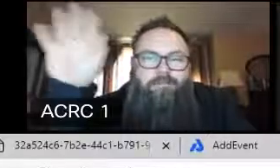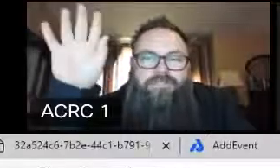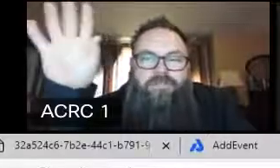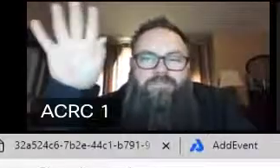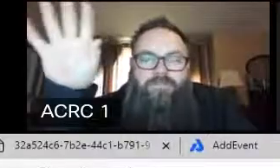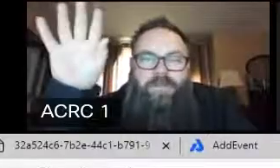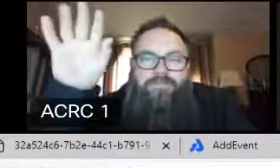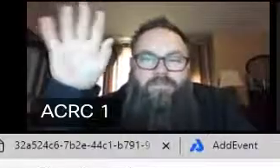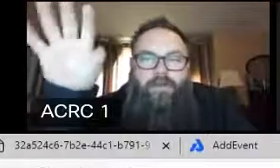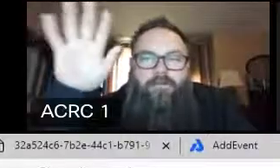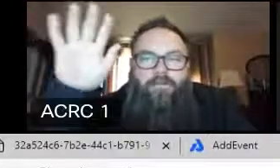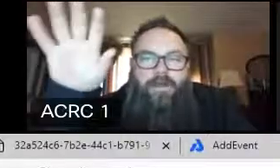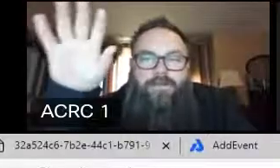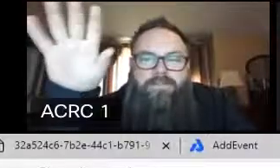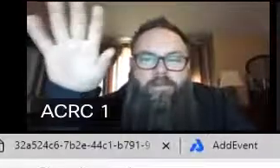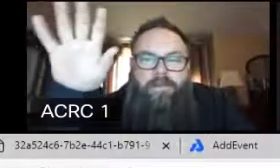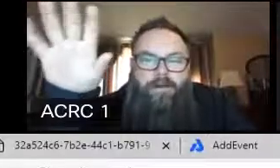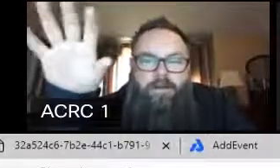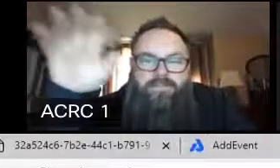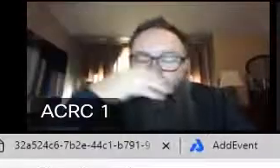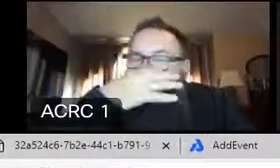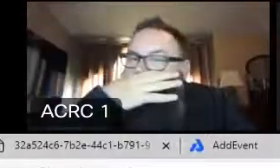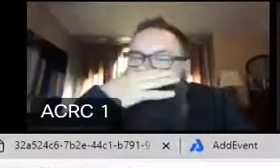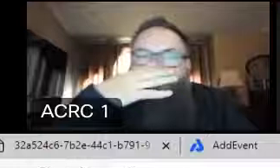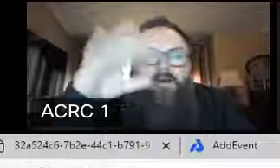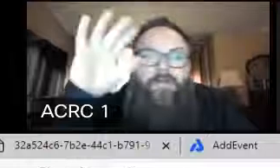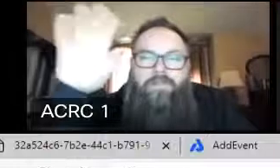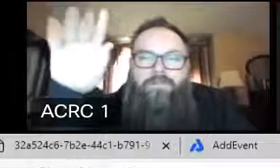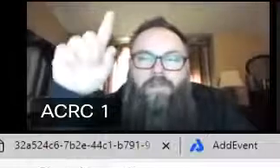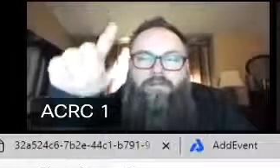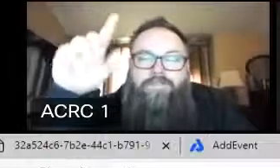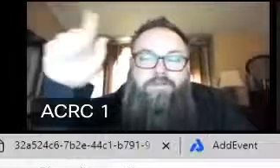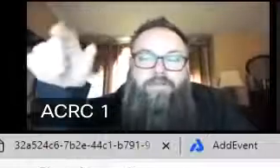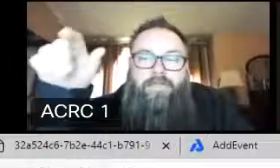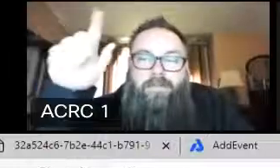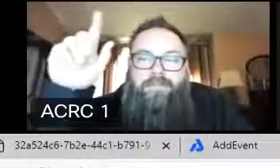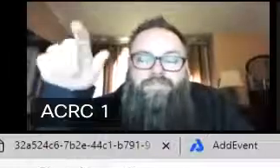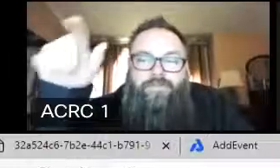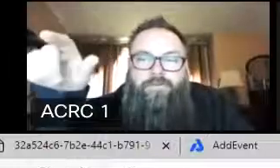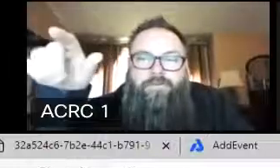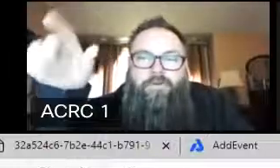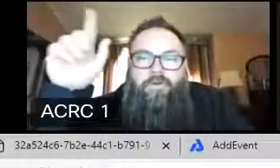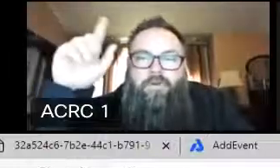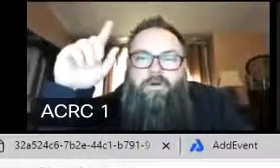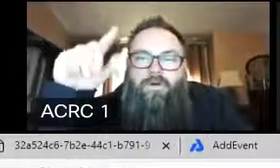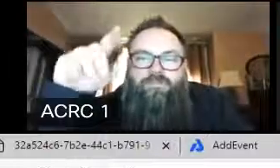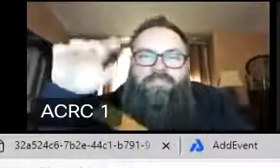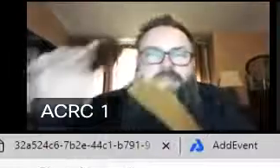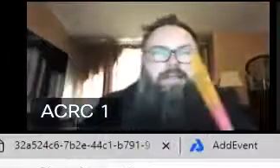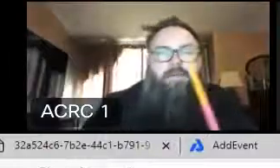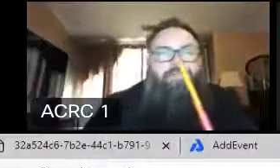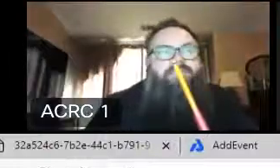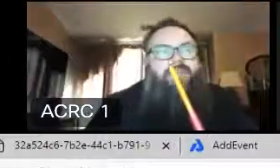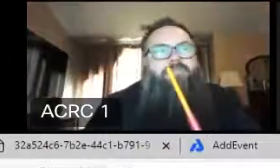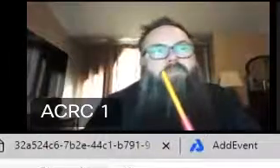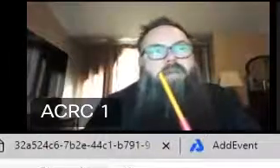that every service provider is aware of what is going on. So when we send out the following survey that I'm going to show you, we will also be